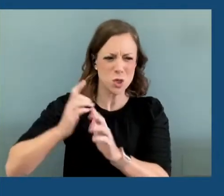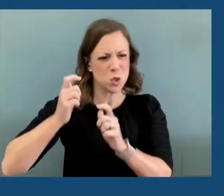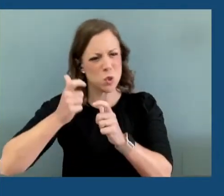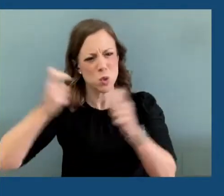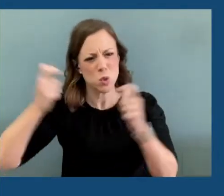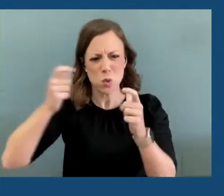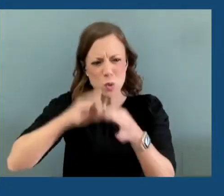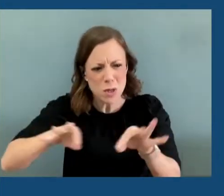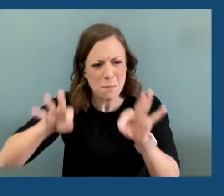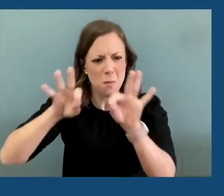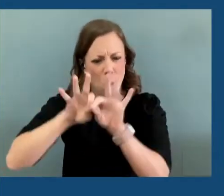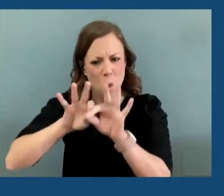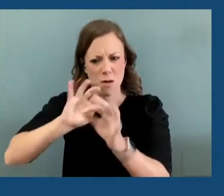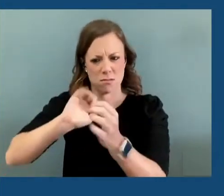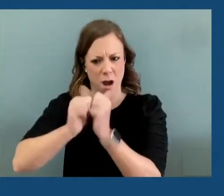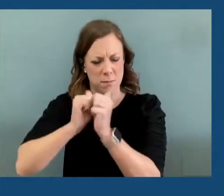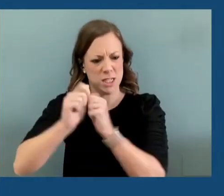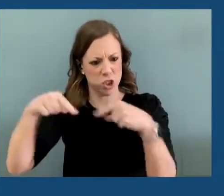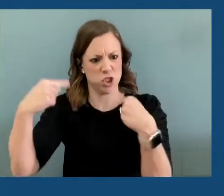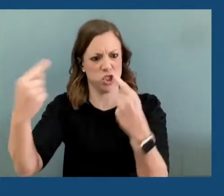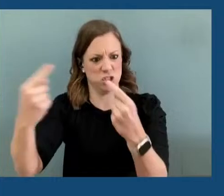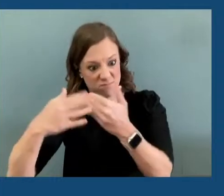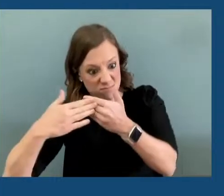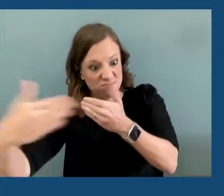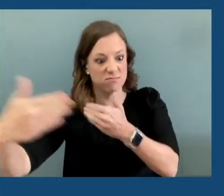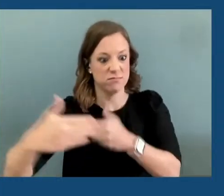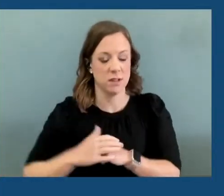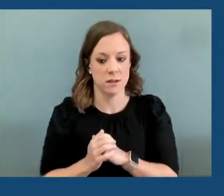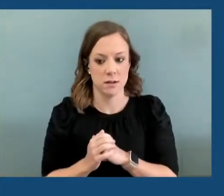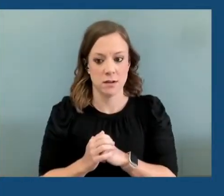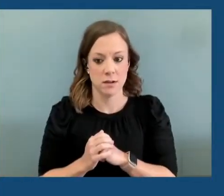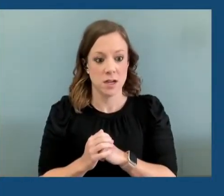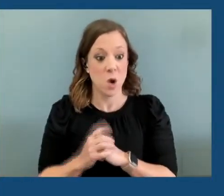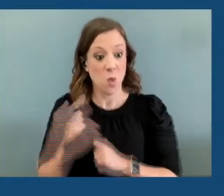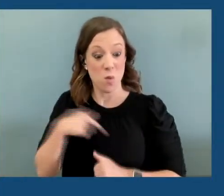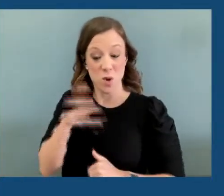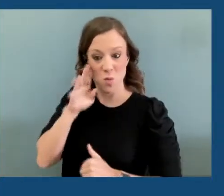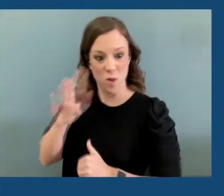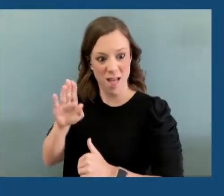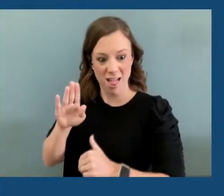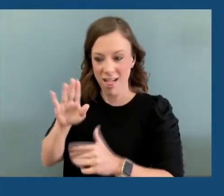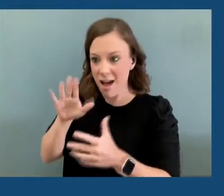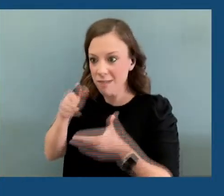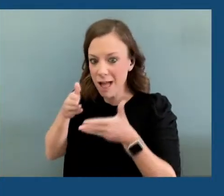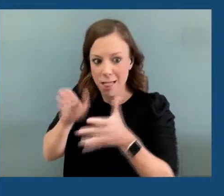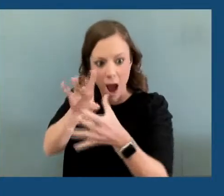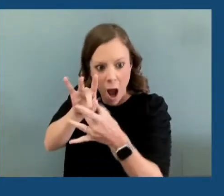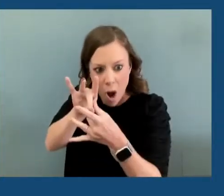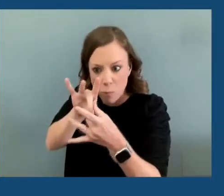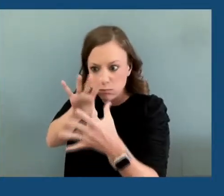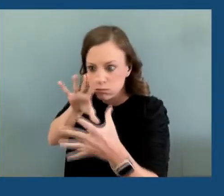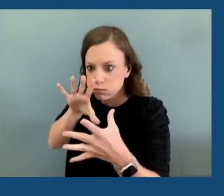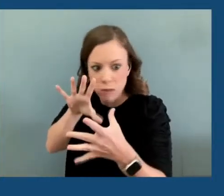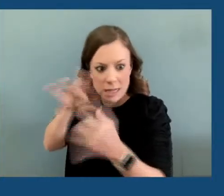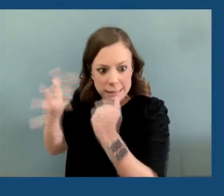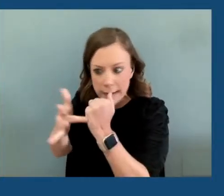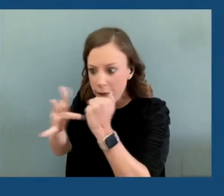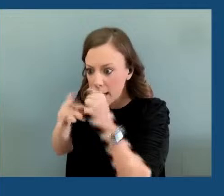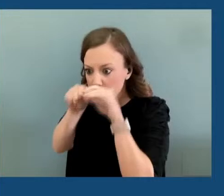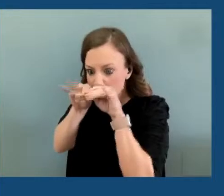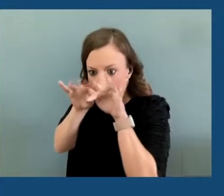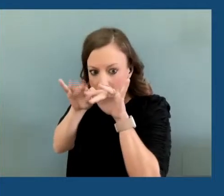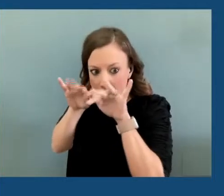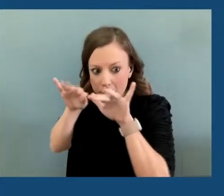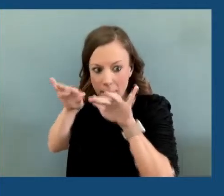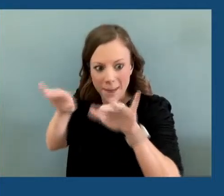unlock and control technology that could transform the future that we're heading into. And